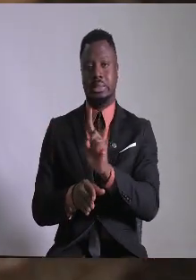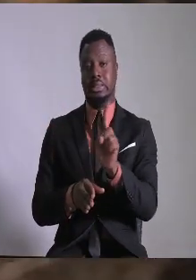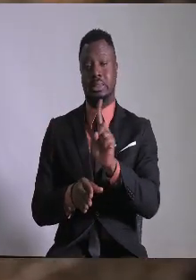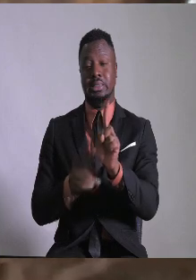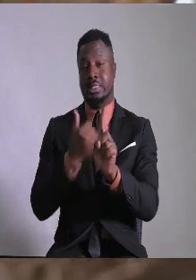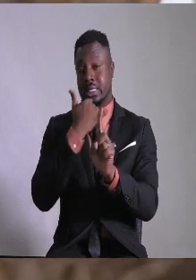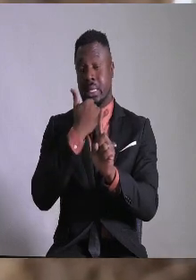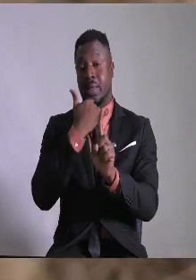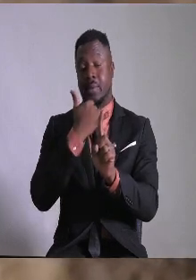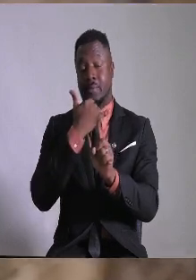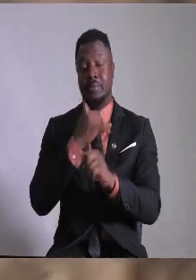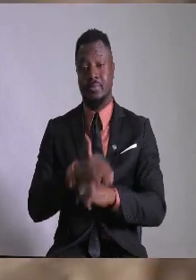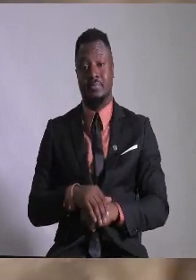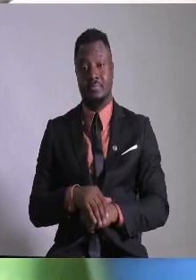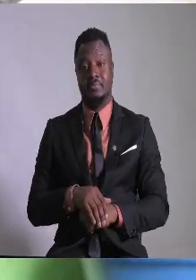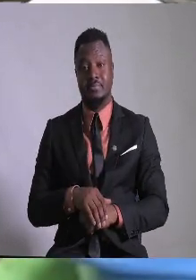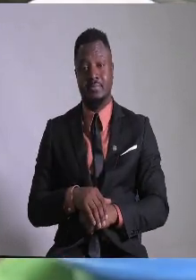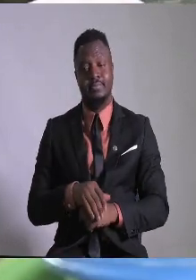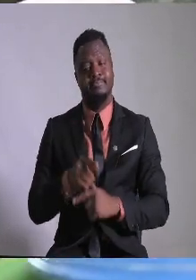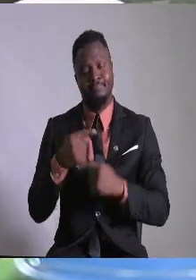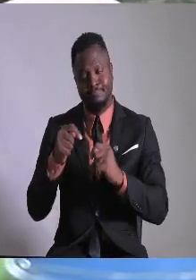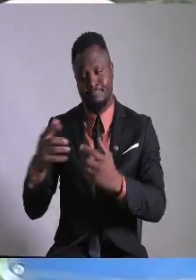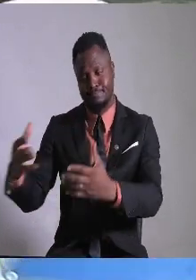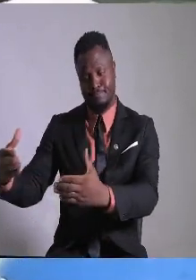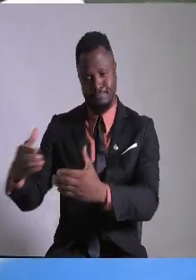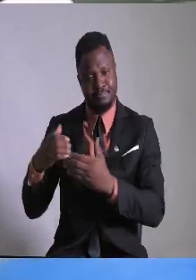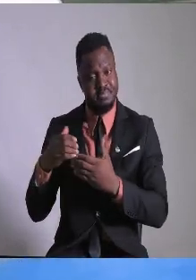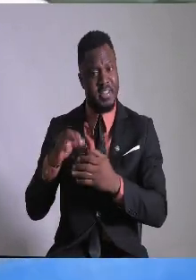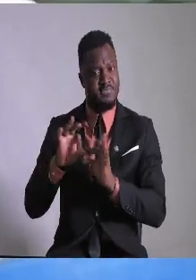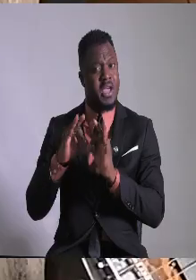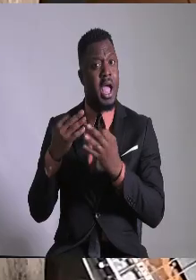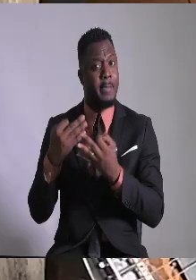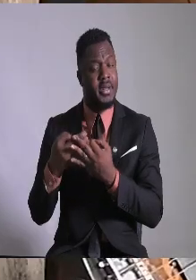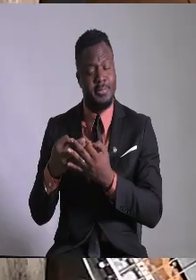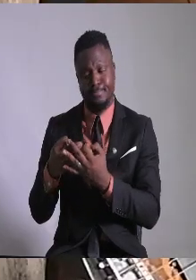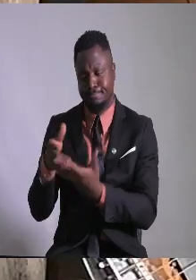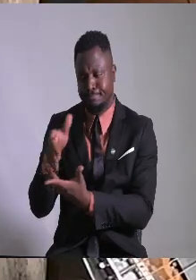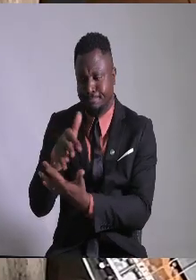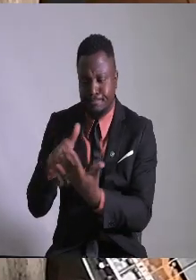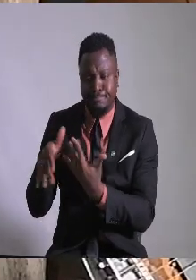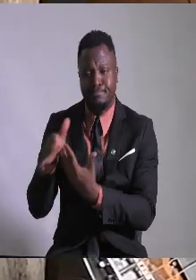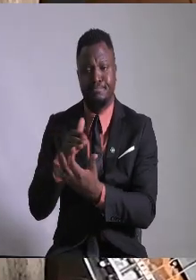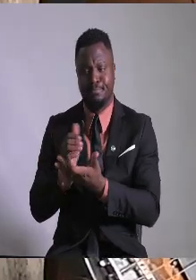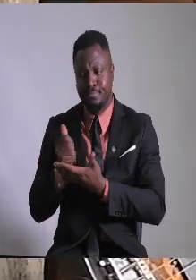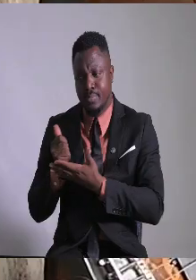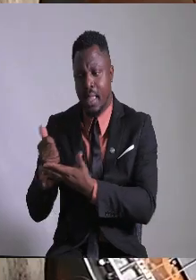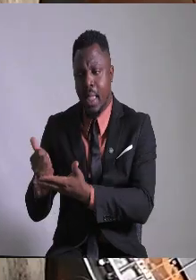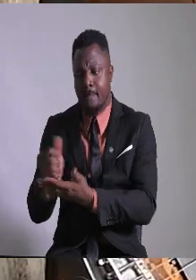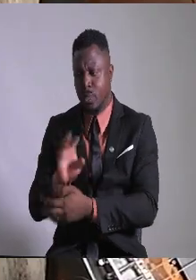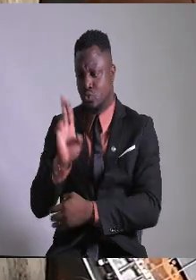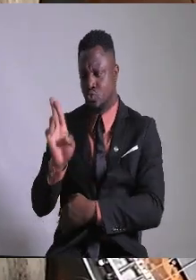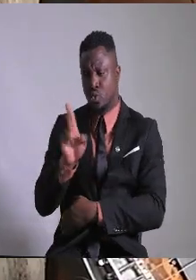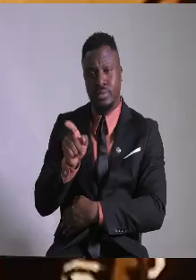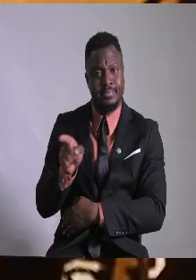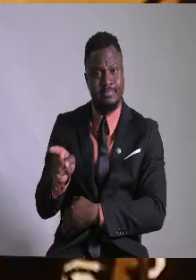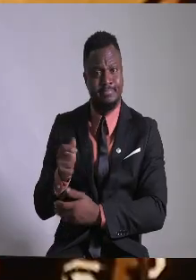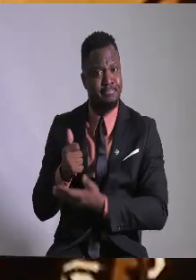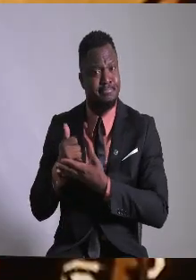people, which should not be the case. We should see them as part of us. We should see that we can use